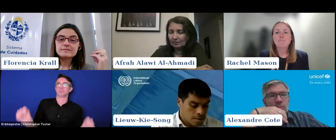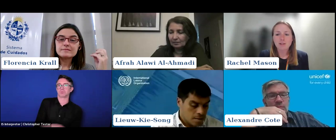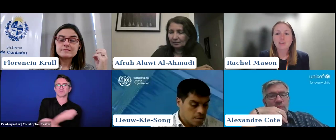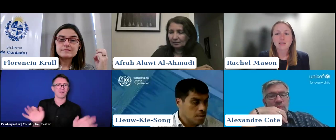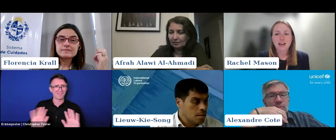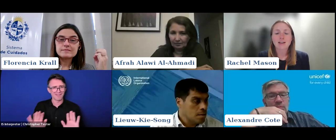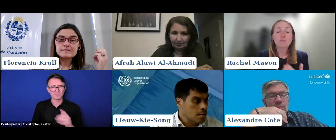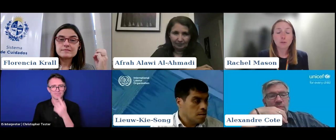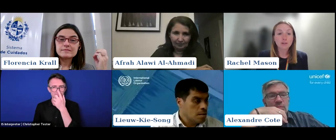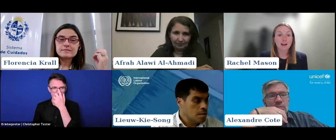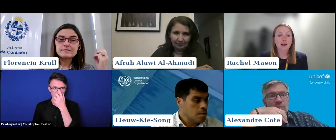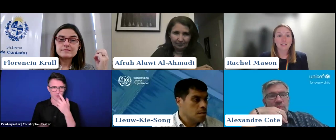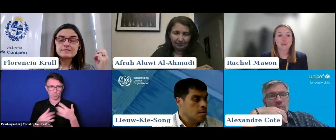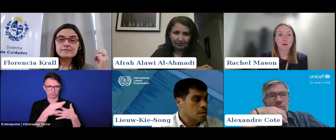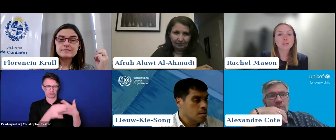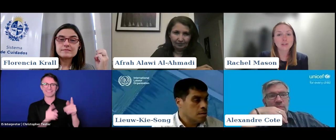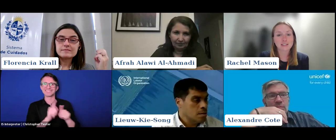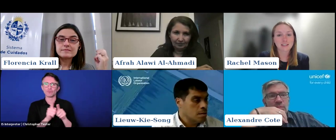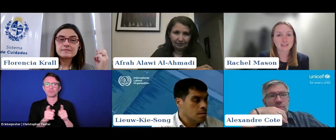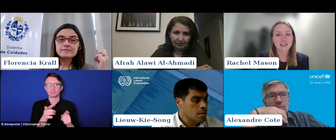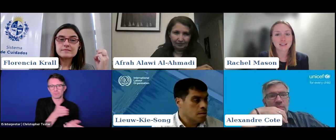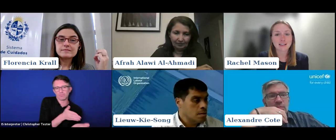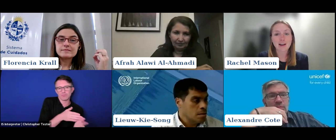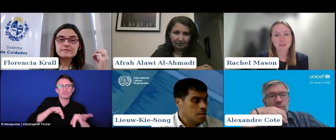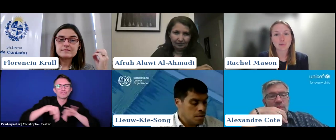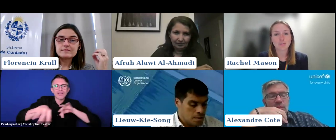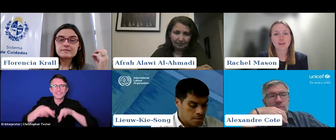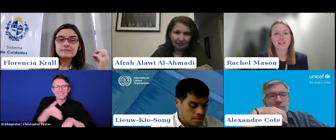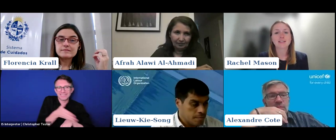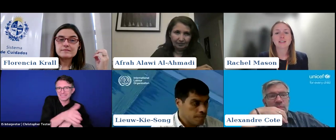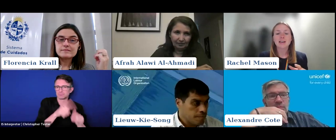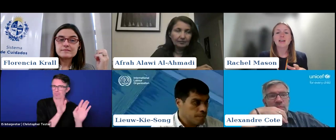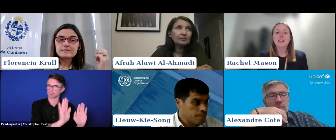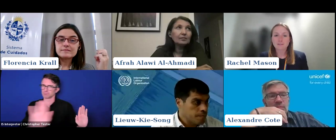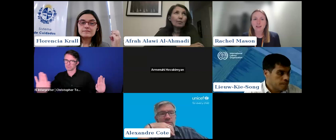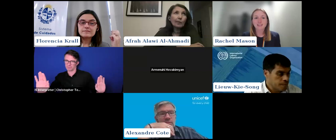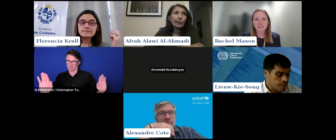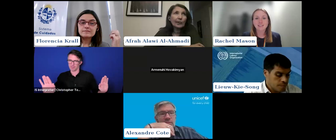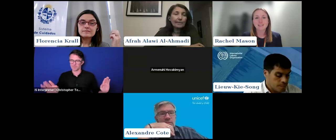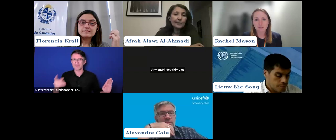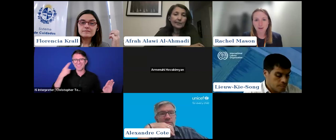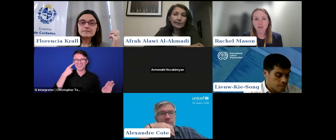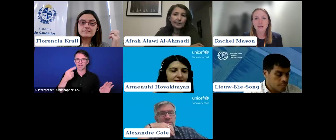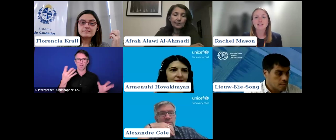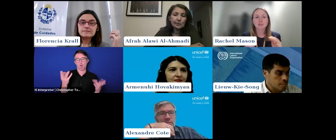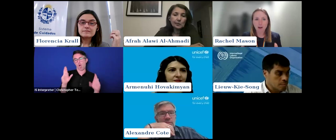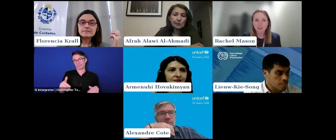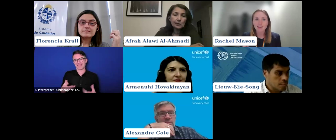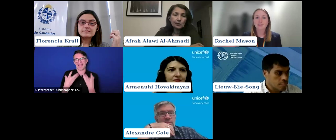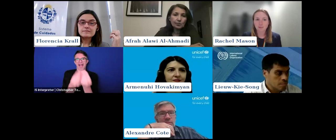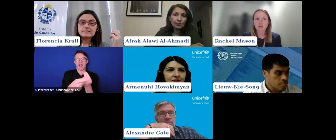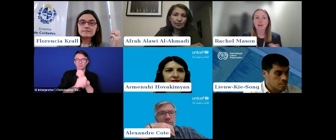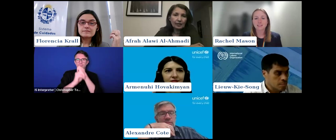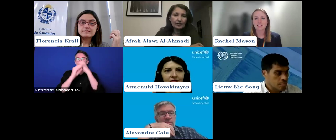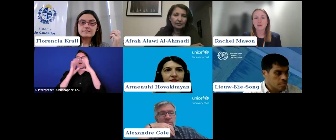get a better understanding and fully realizing the opportunities in care and support is to innovate in these different contexts, try